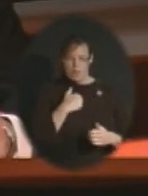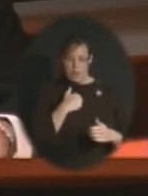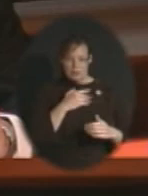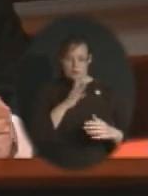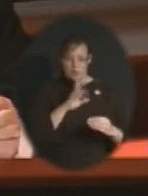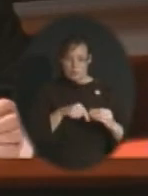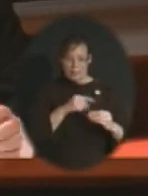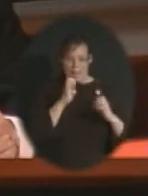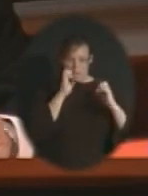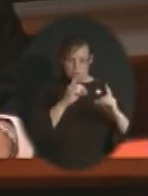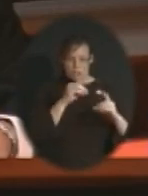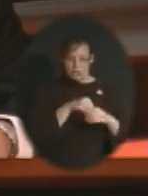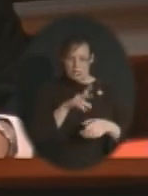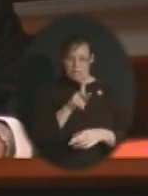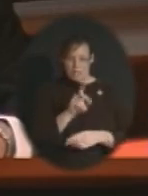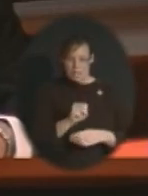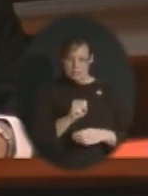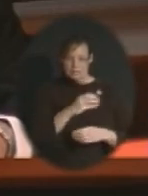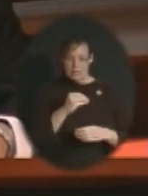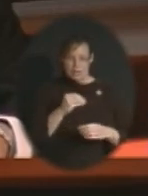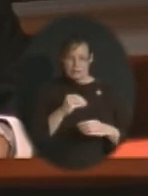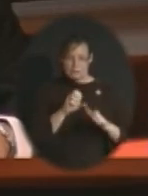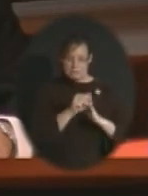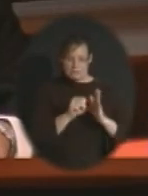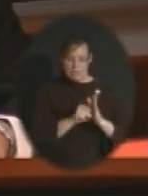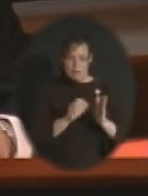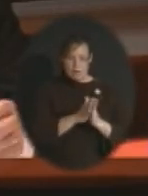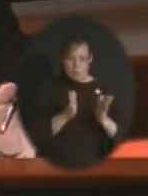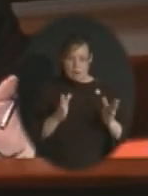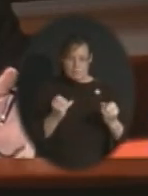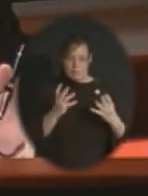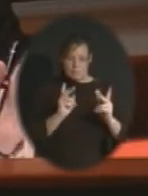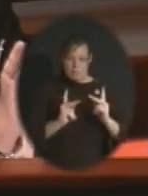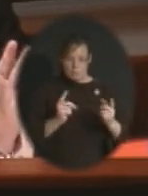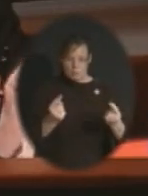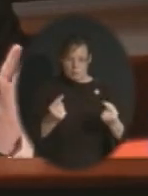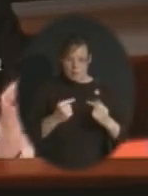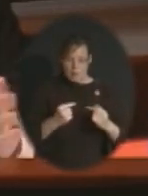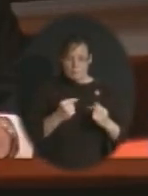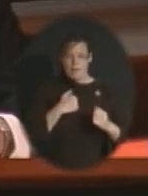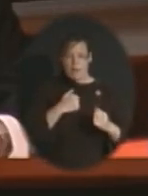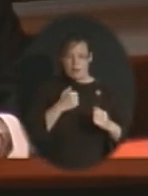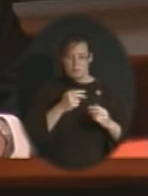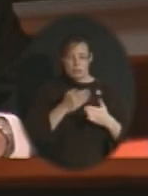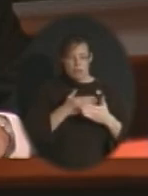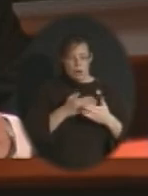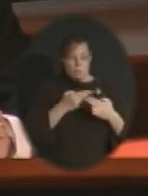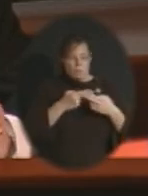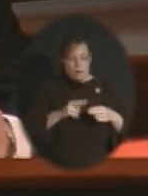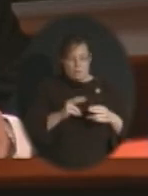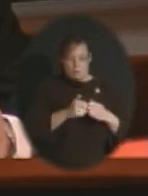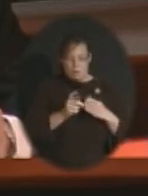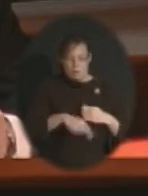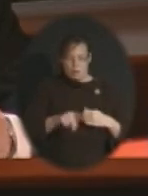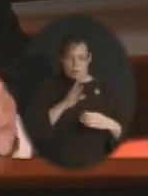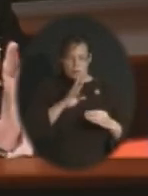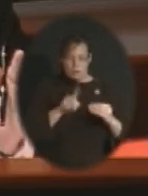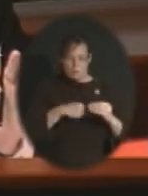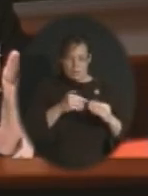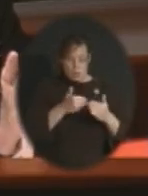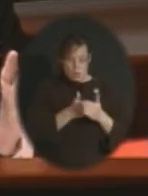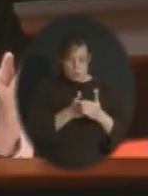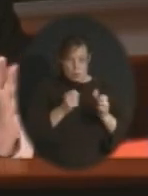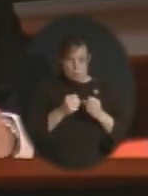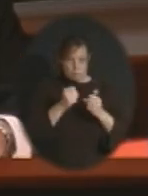in Kansas, and well attended across the state today. And again, I'm going to share just very briefly with you, but they're talking about the new vision